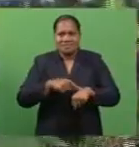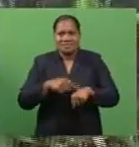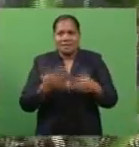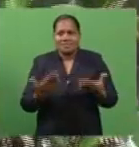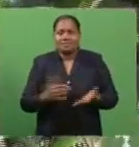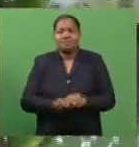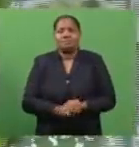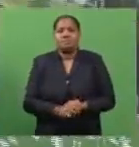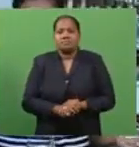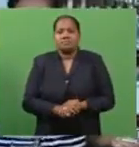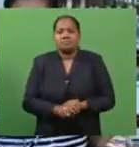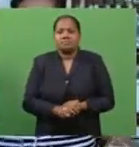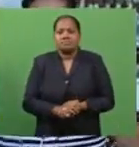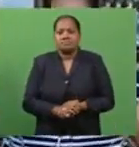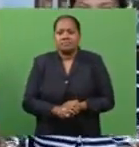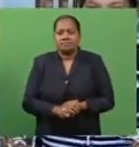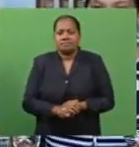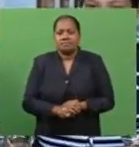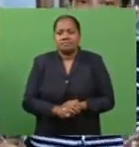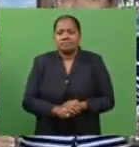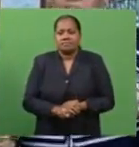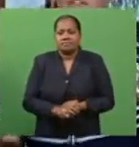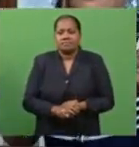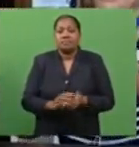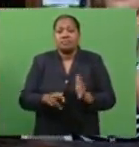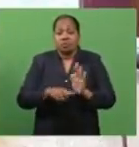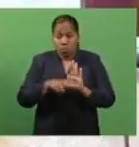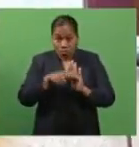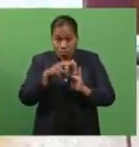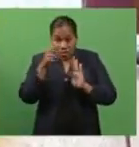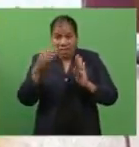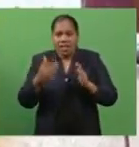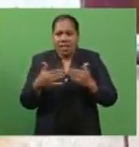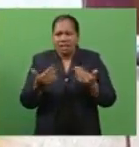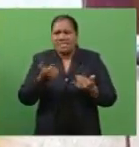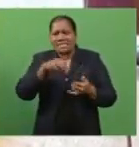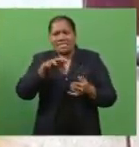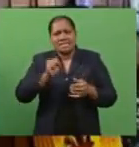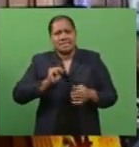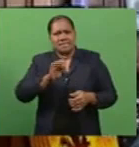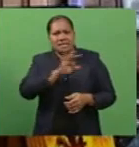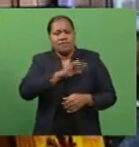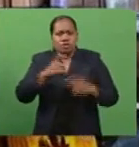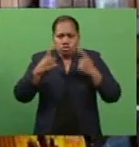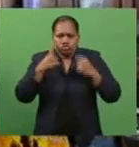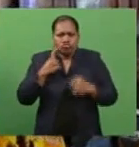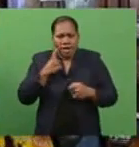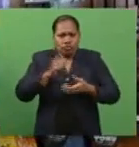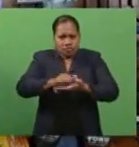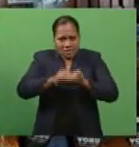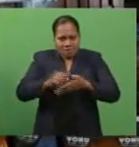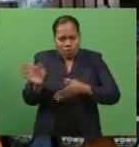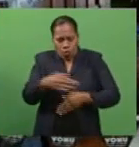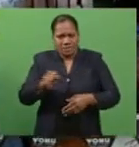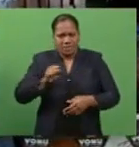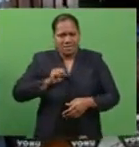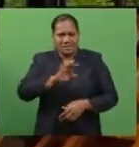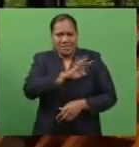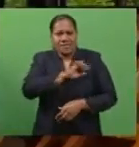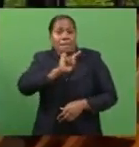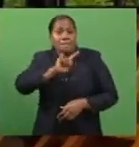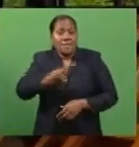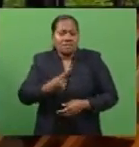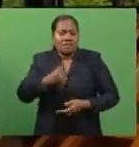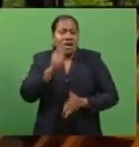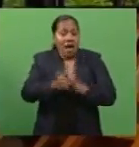next 2 years gone. The resort, which employs around 60 staff, is trying to retain all of them, but on reduced hours.